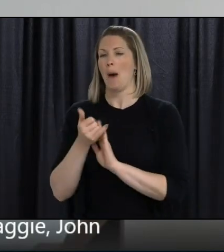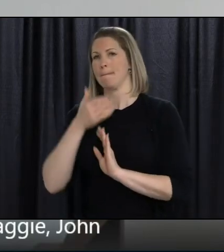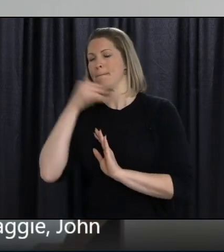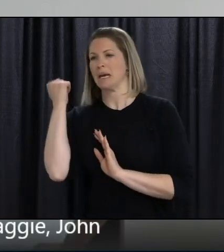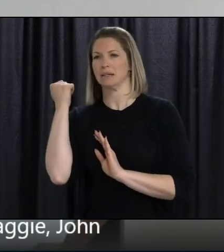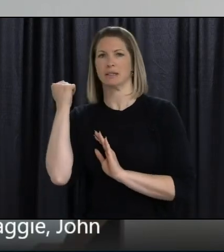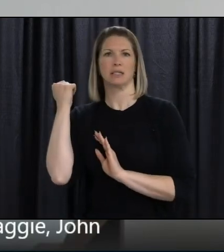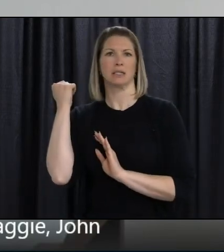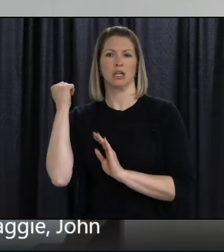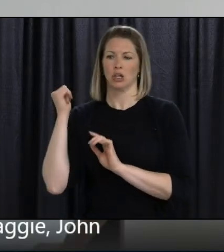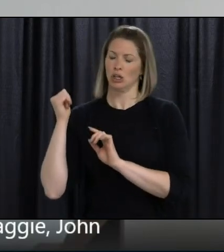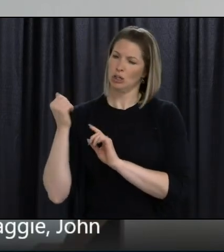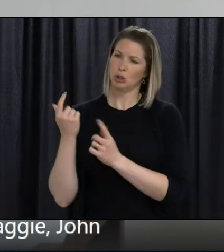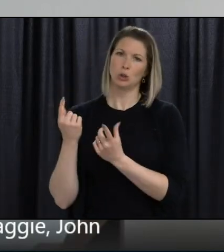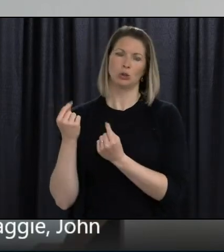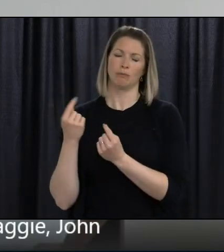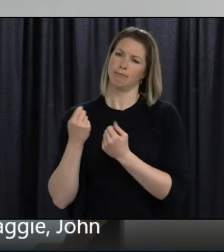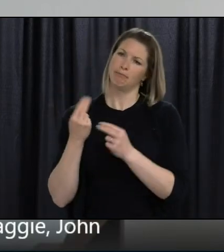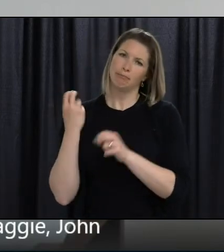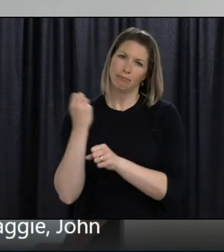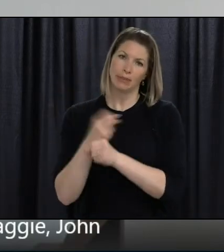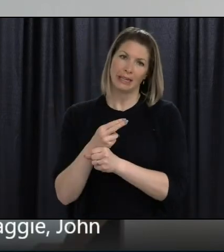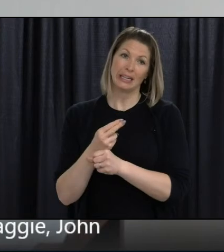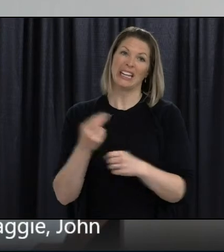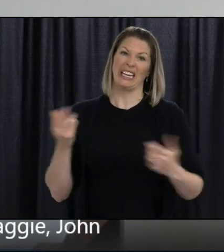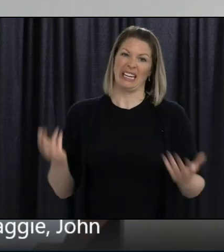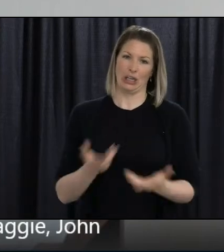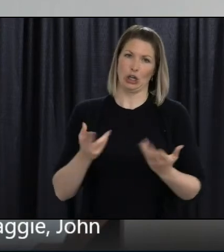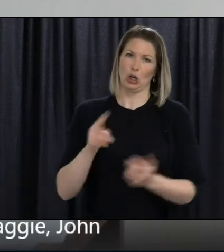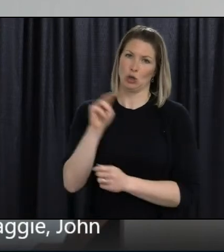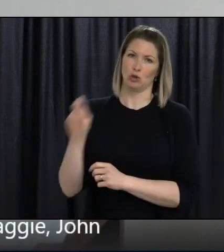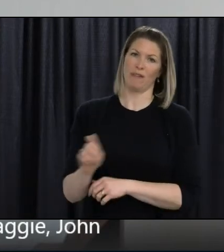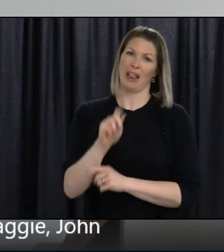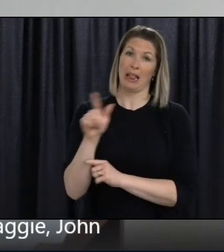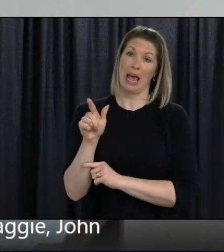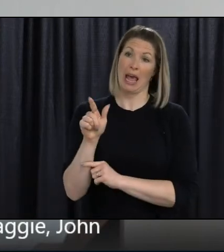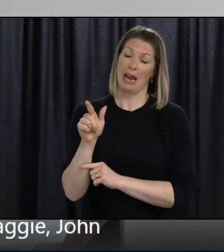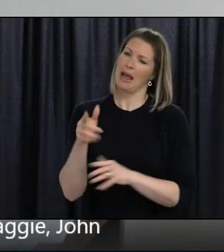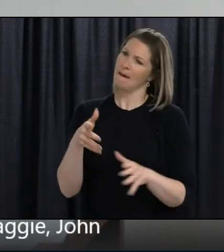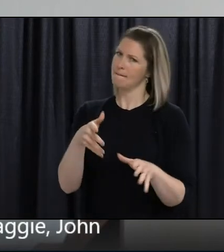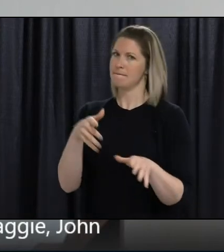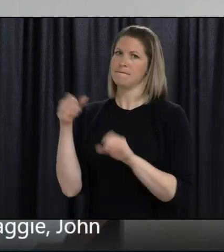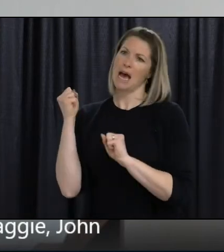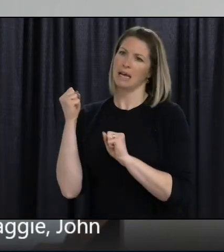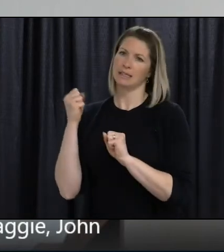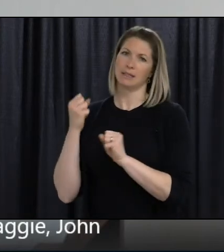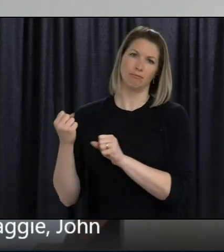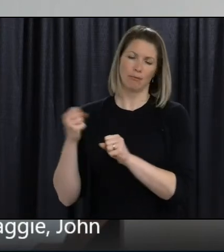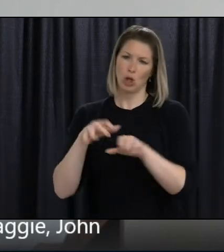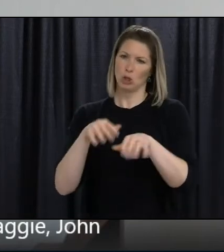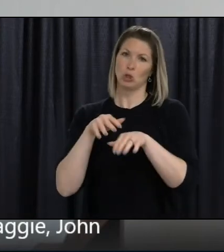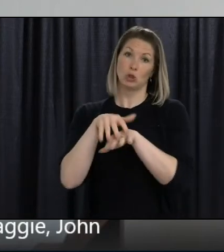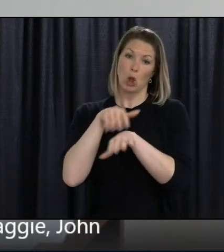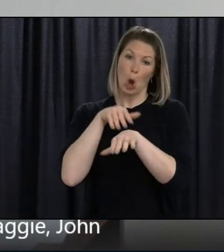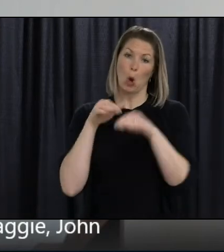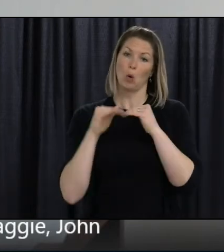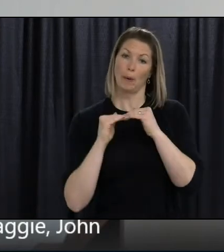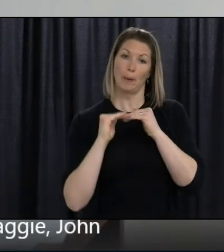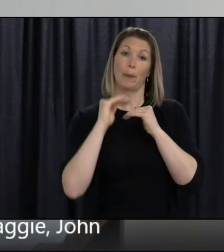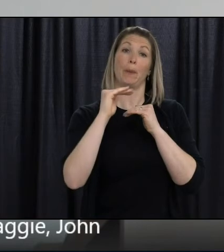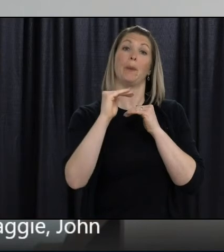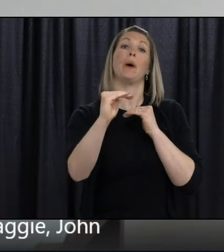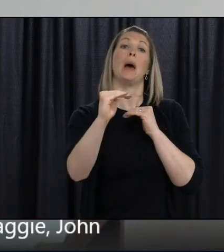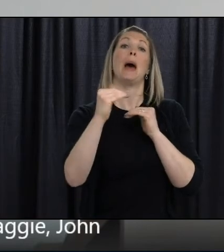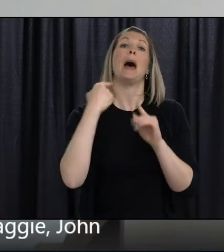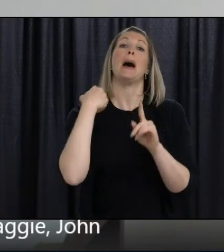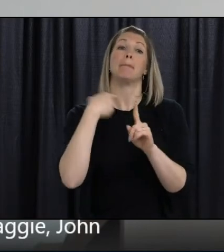Colleagues in Newfoundland and Labrador control COVID-19 rapidly, and they tell us how to be proactive. So well done, Dr. Fitzgerald and